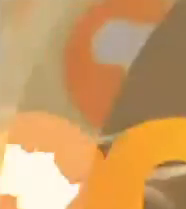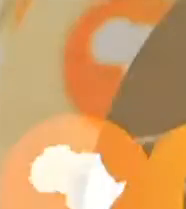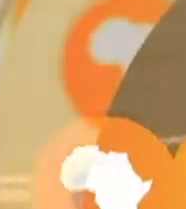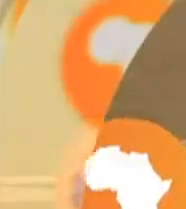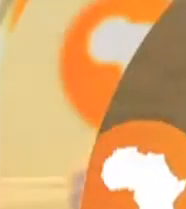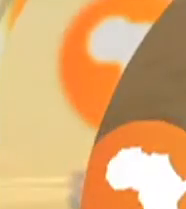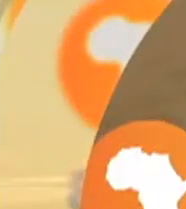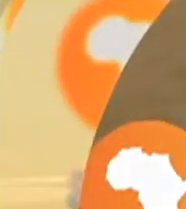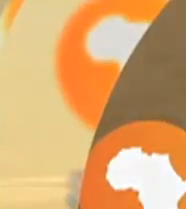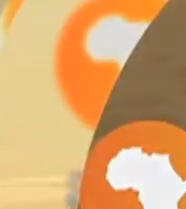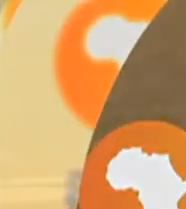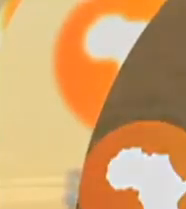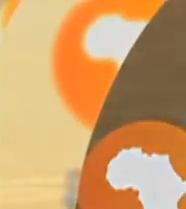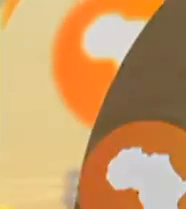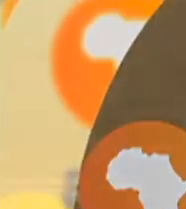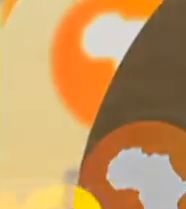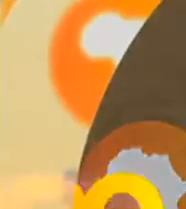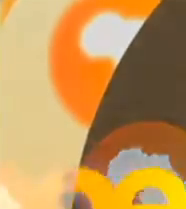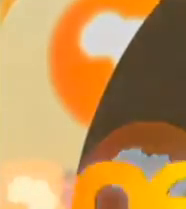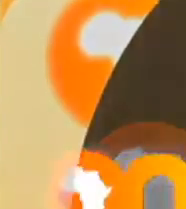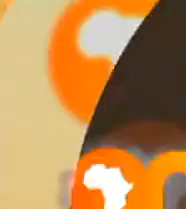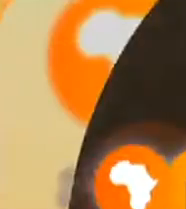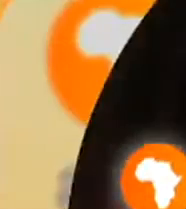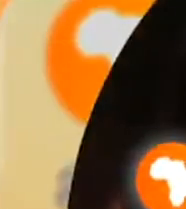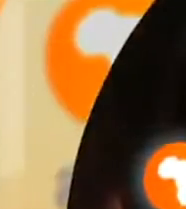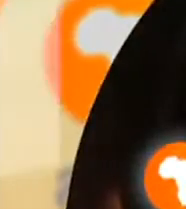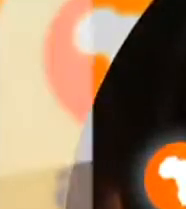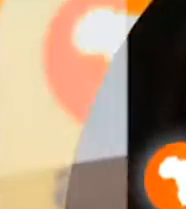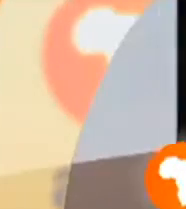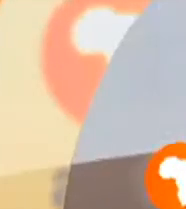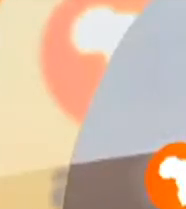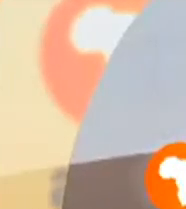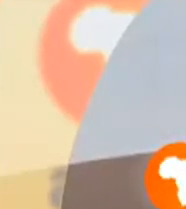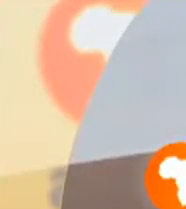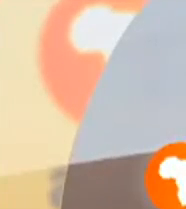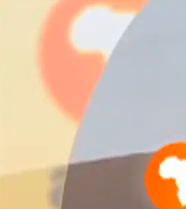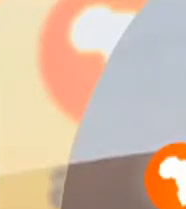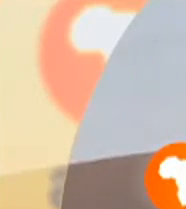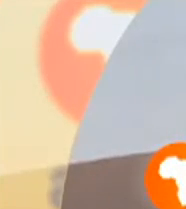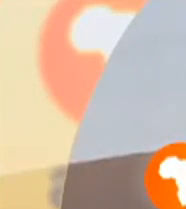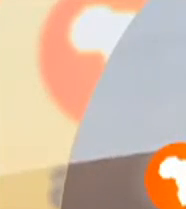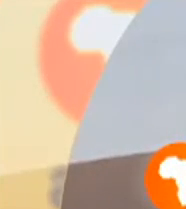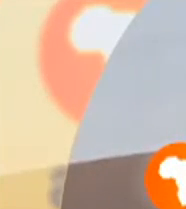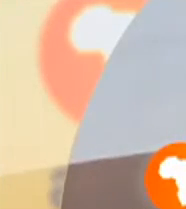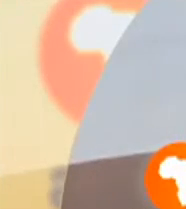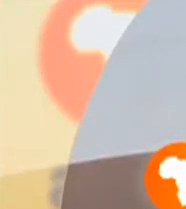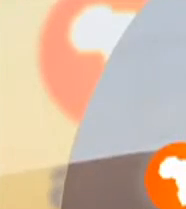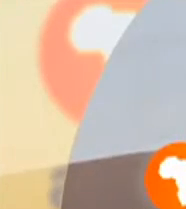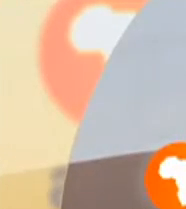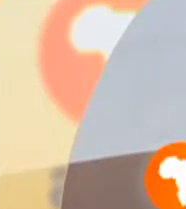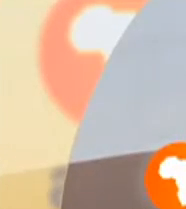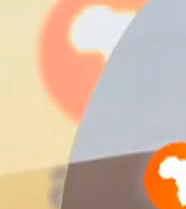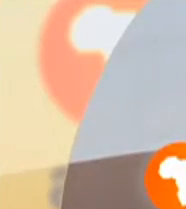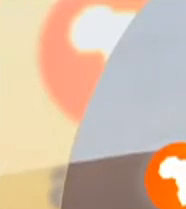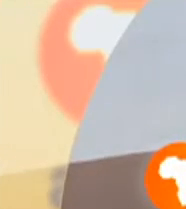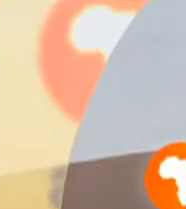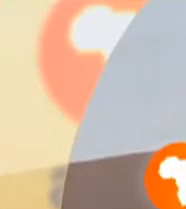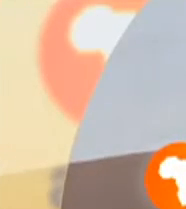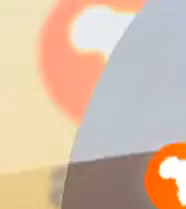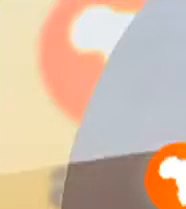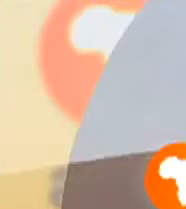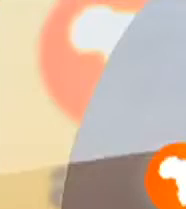to 10010. Make sure that you add a space between the song name and V10. For example, Omapenda